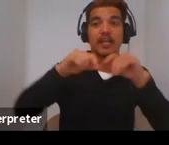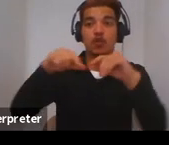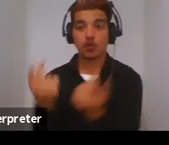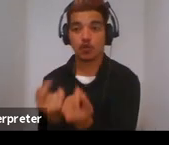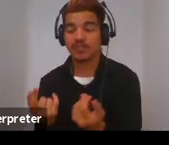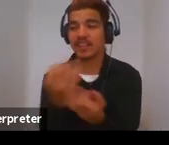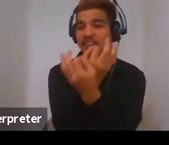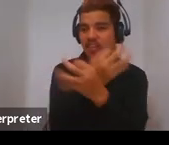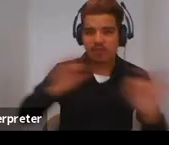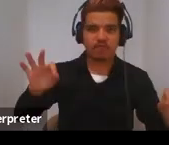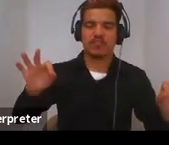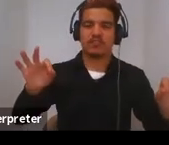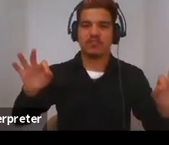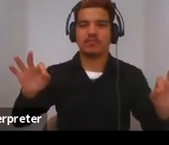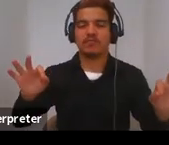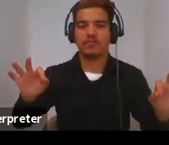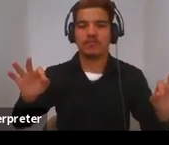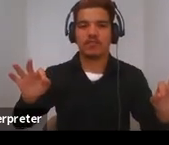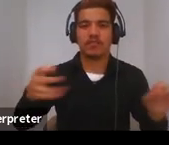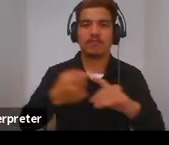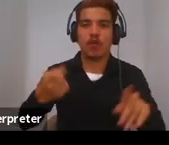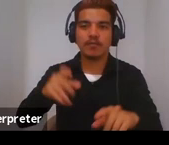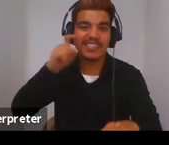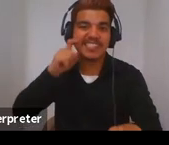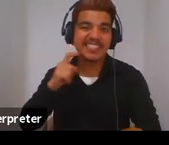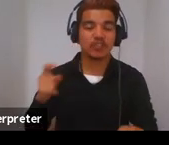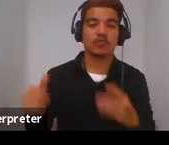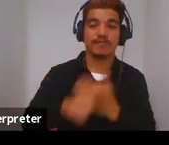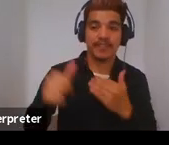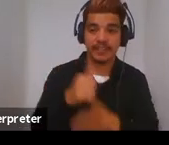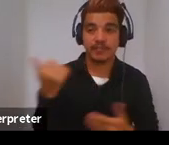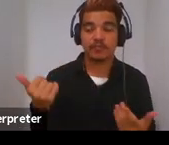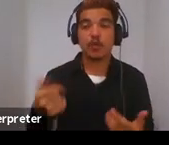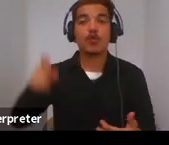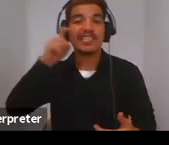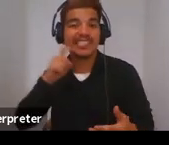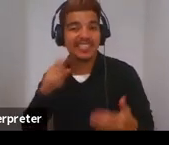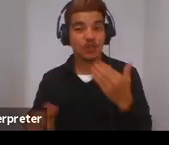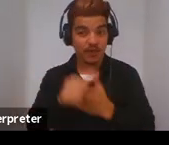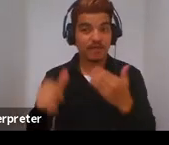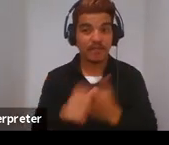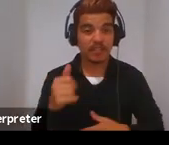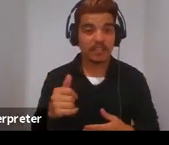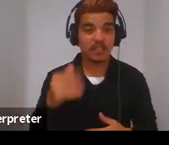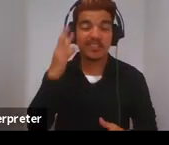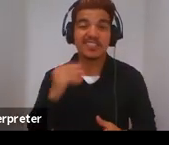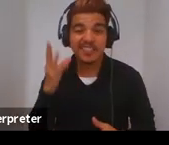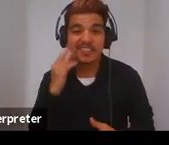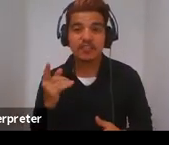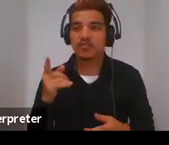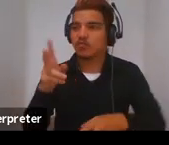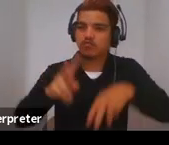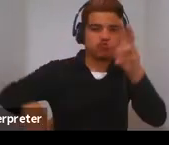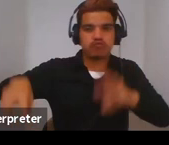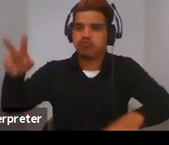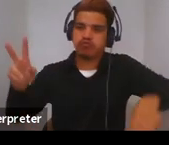free of sexual violence at this point. So sexual violence is experienced across this